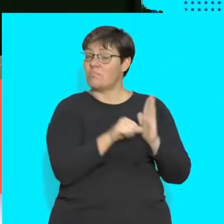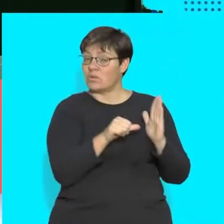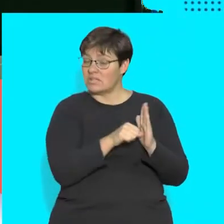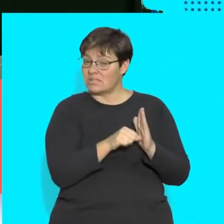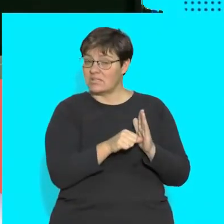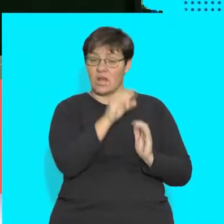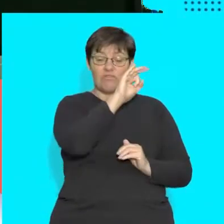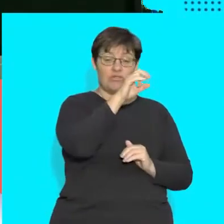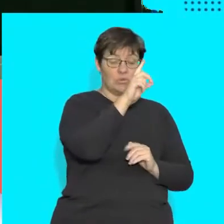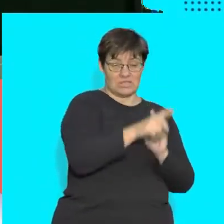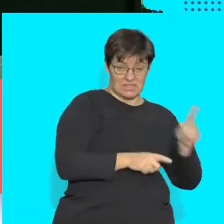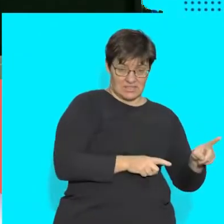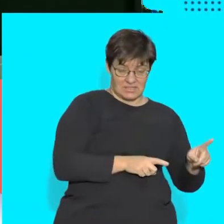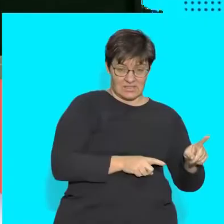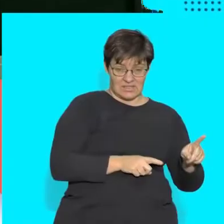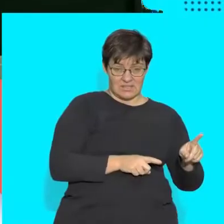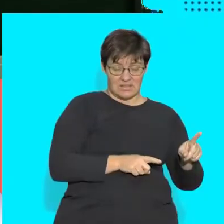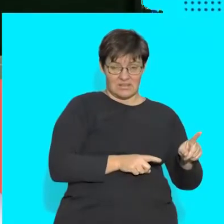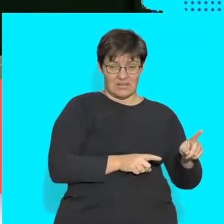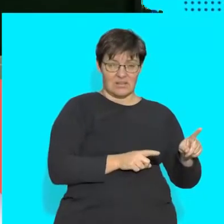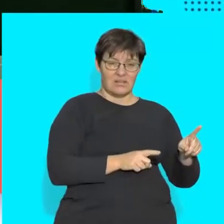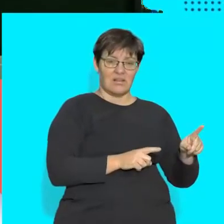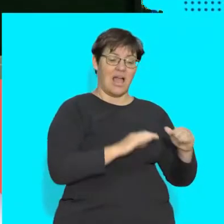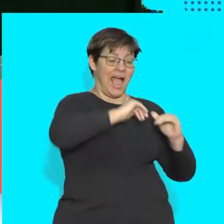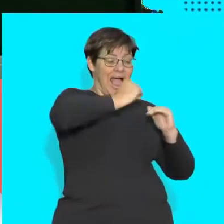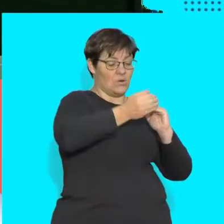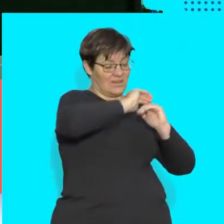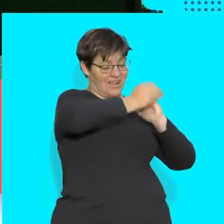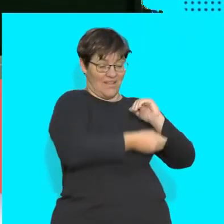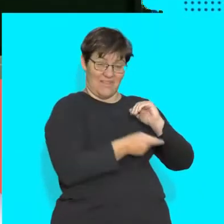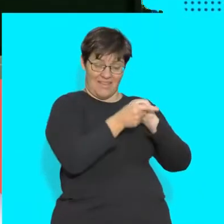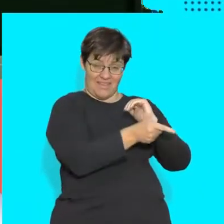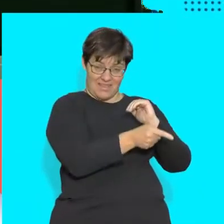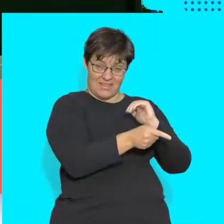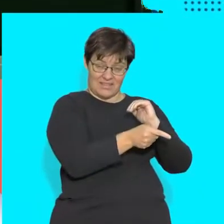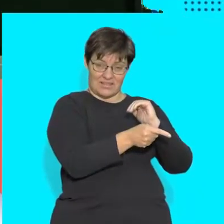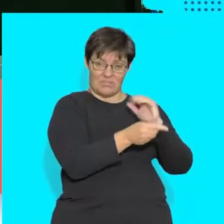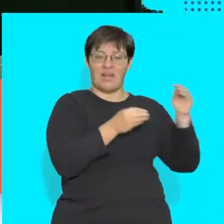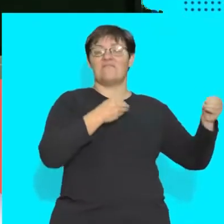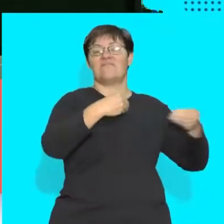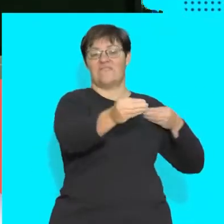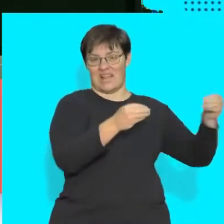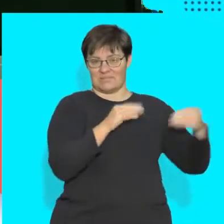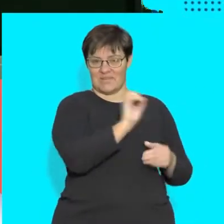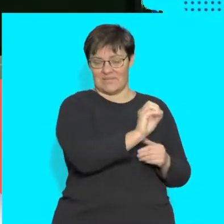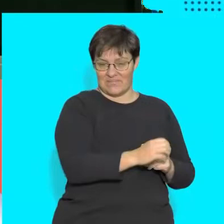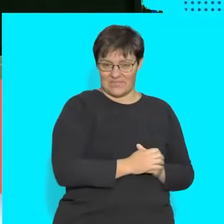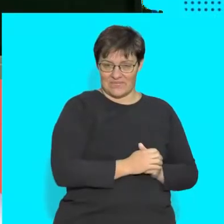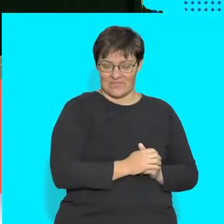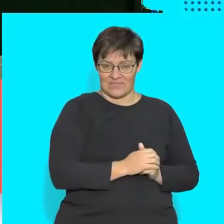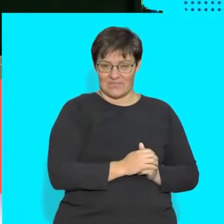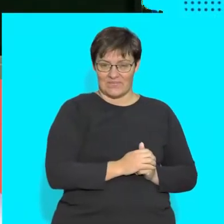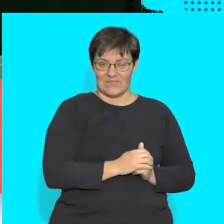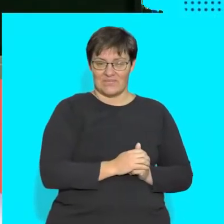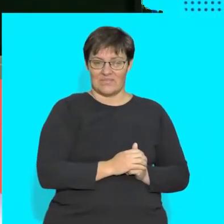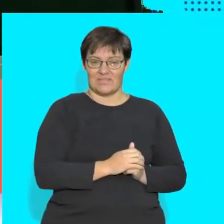fluid, it is this, all right, outer covering that is flexible, if I were to use that word.